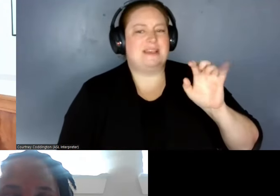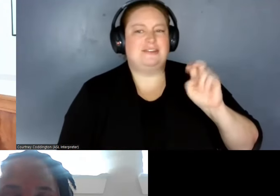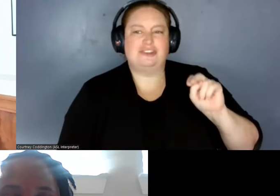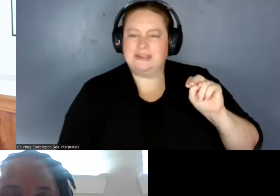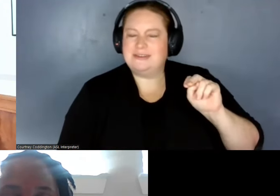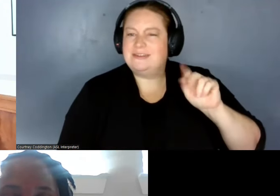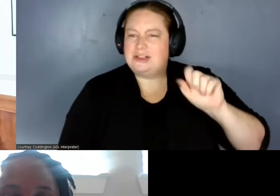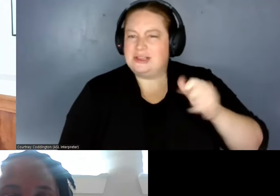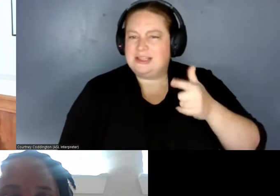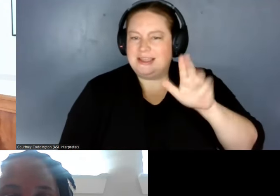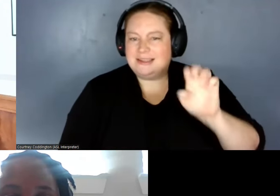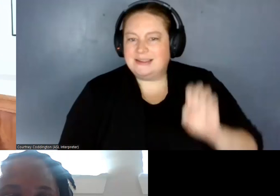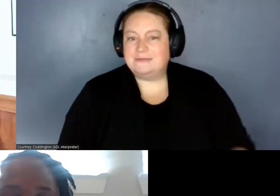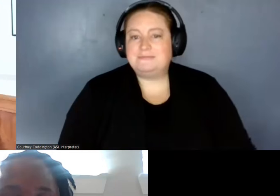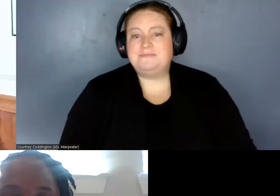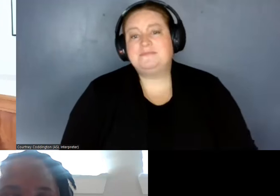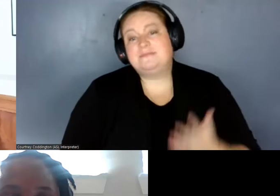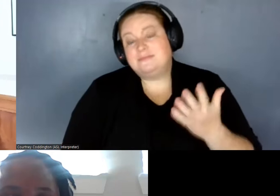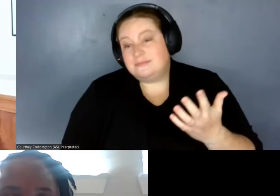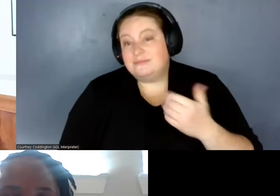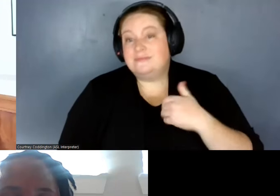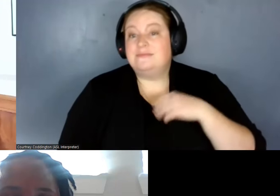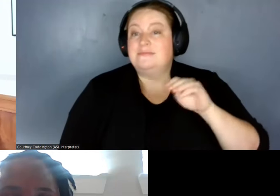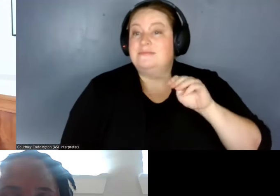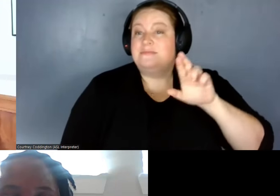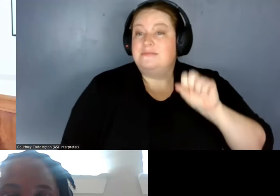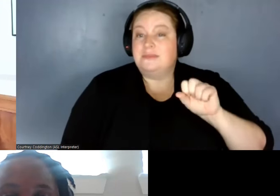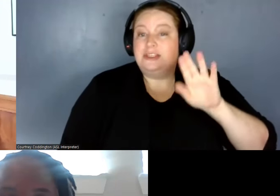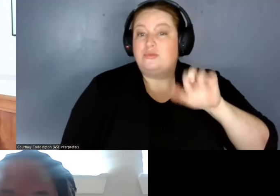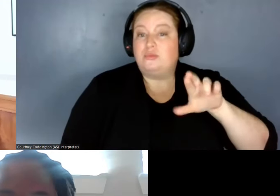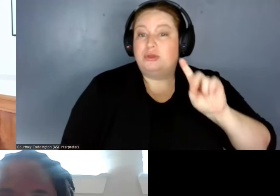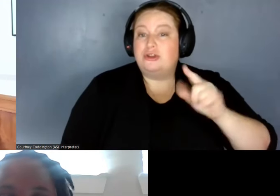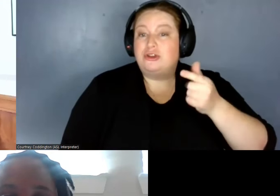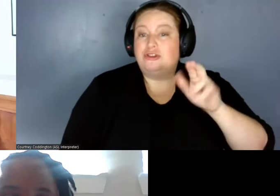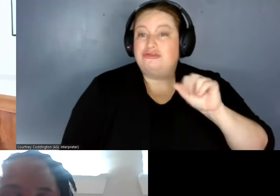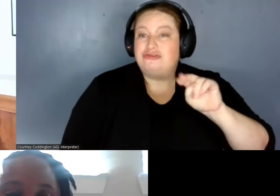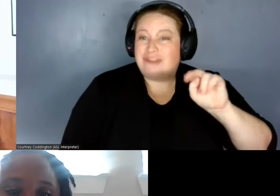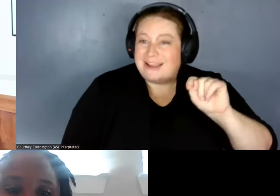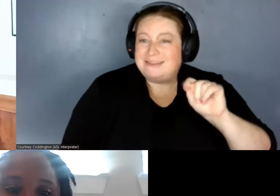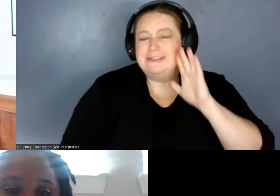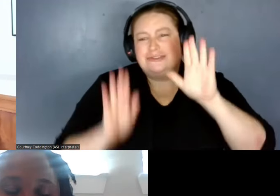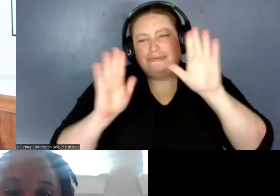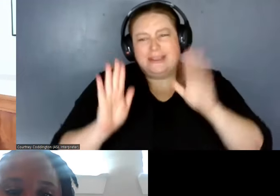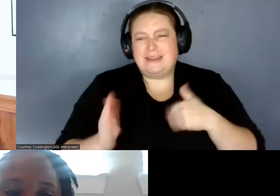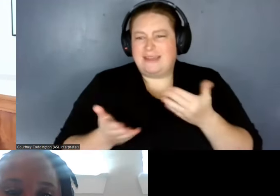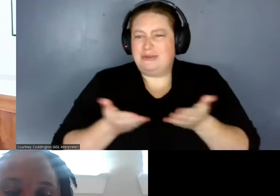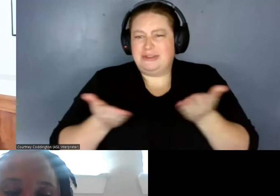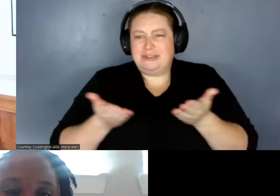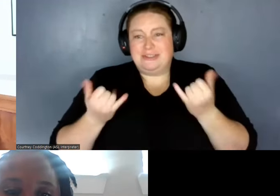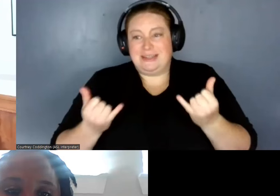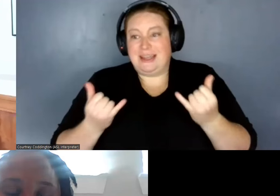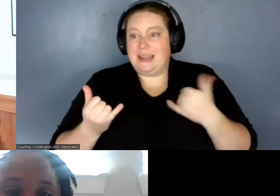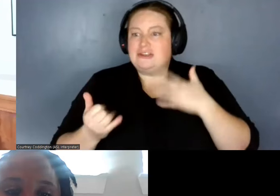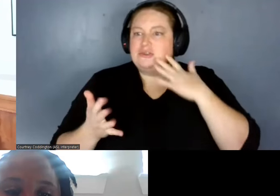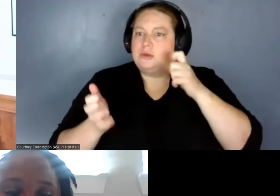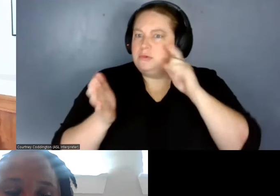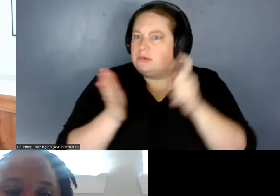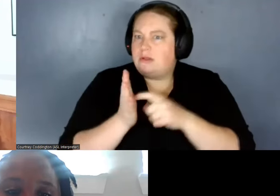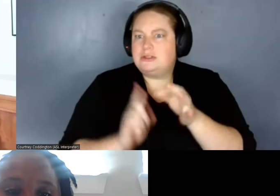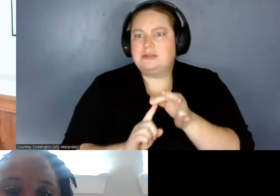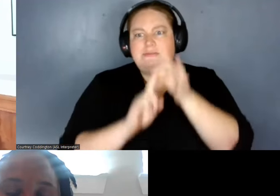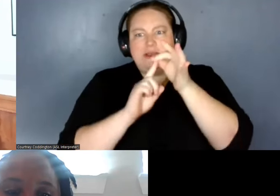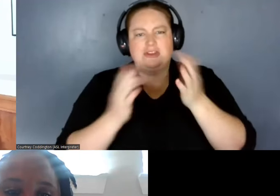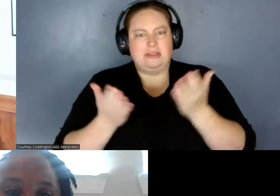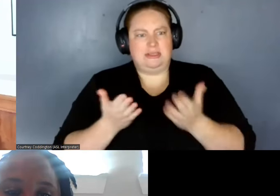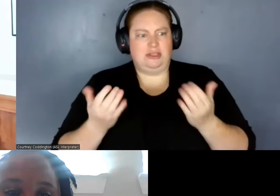great to have you here today. I just want to acknowledge how special it is to have you with us. I want to thank you